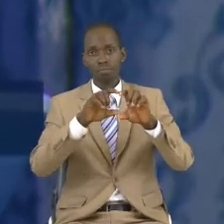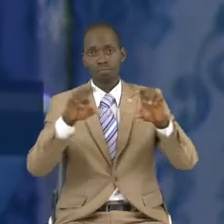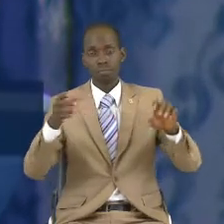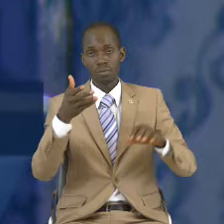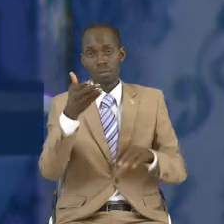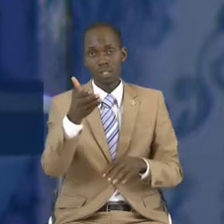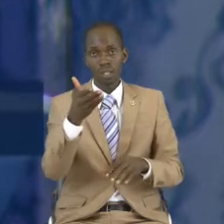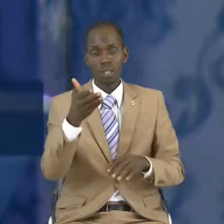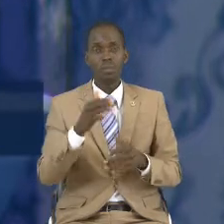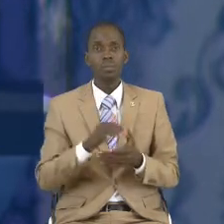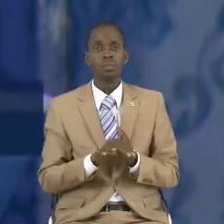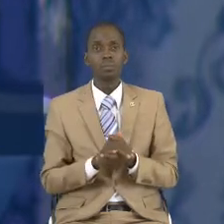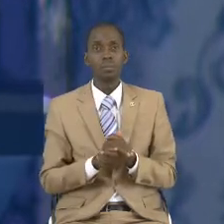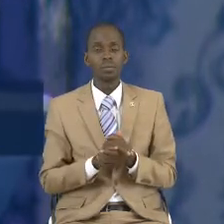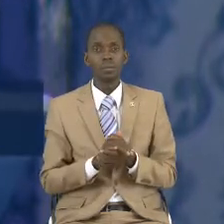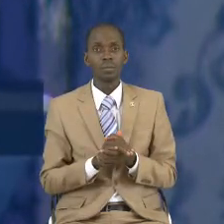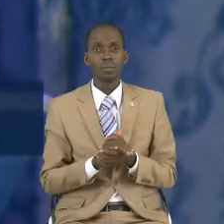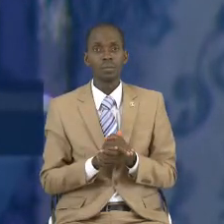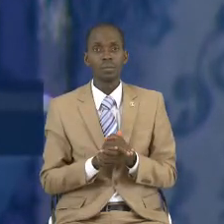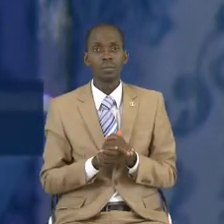what you have there